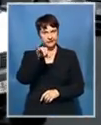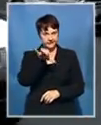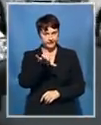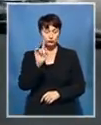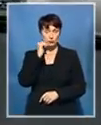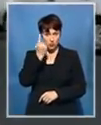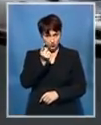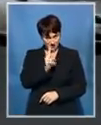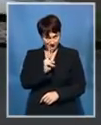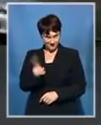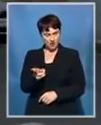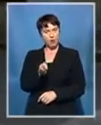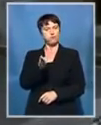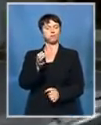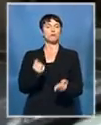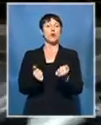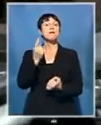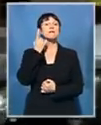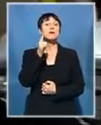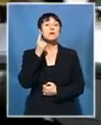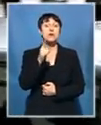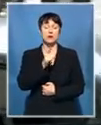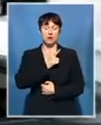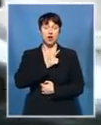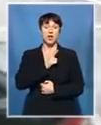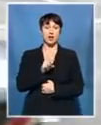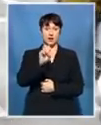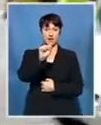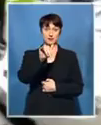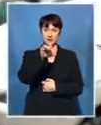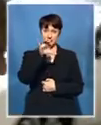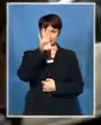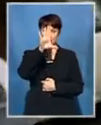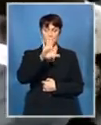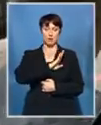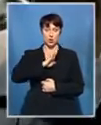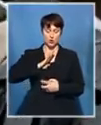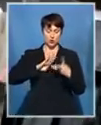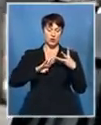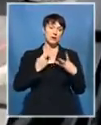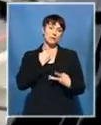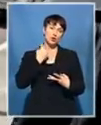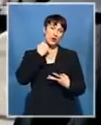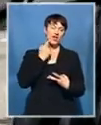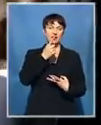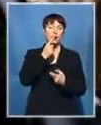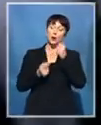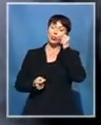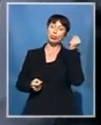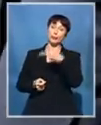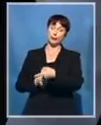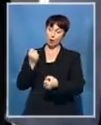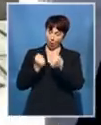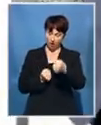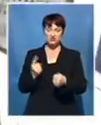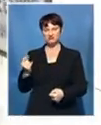it will be in court again to lay charges against the corporation, its board and Motsoeneng for contempt of court. The party